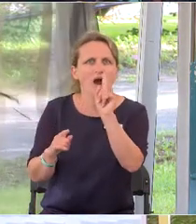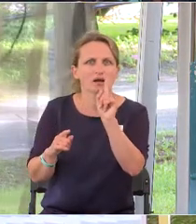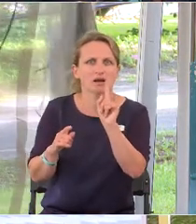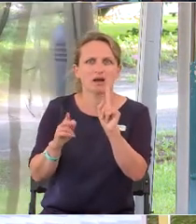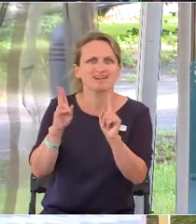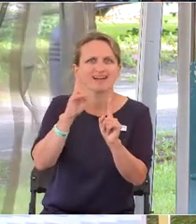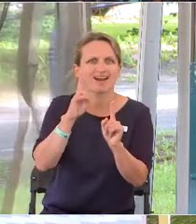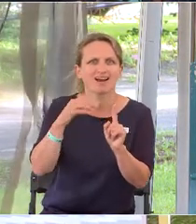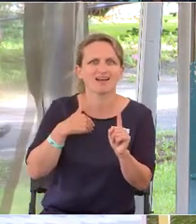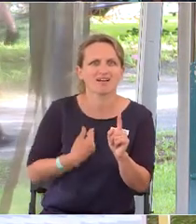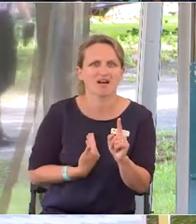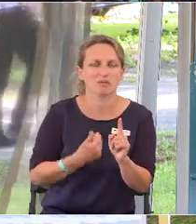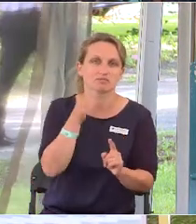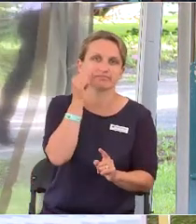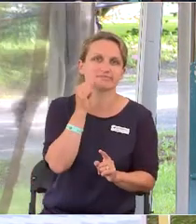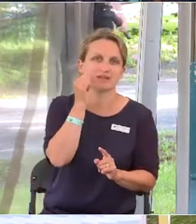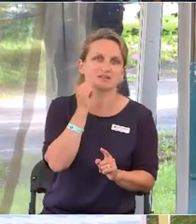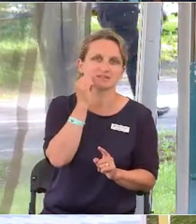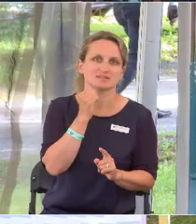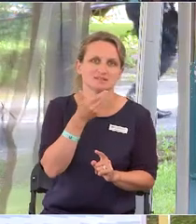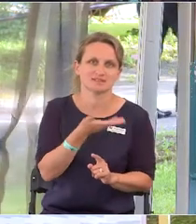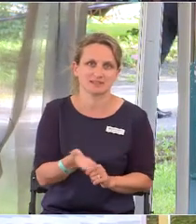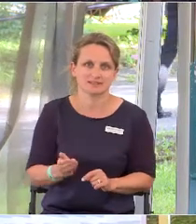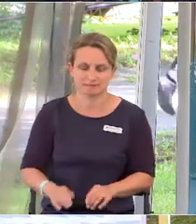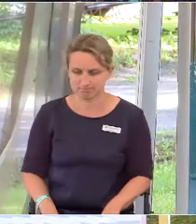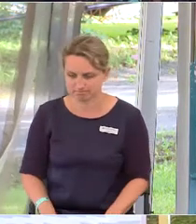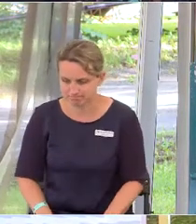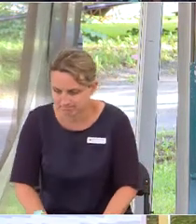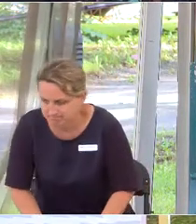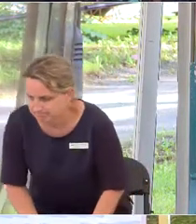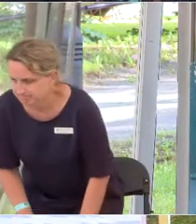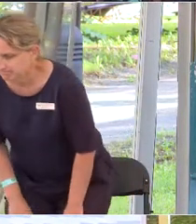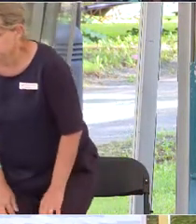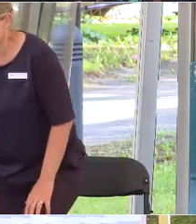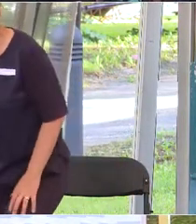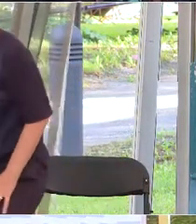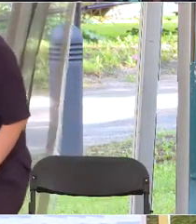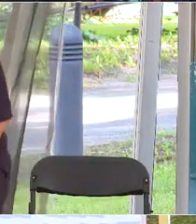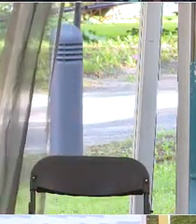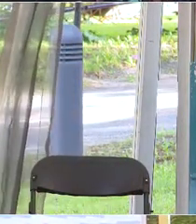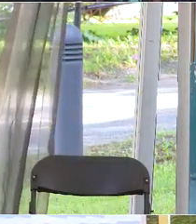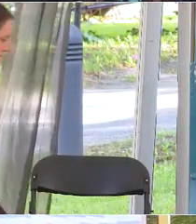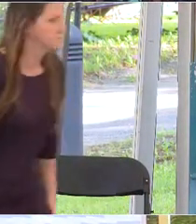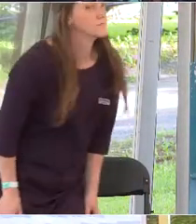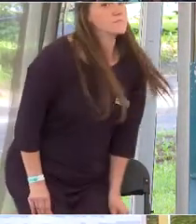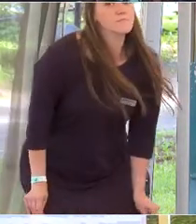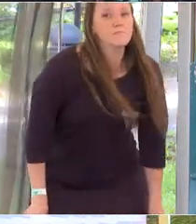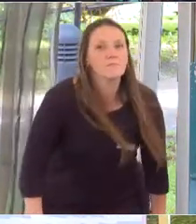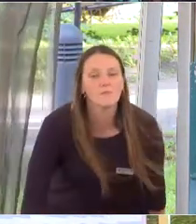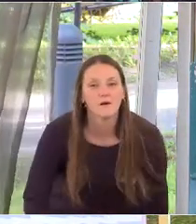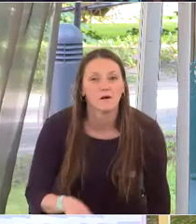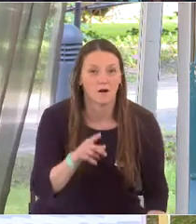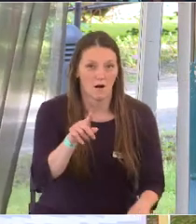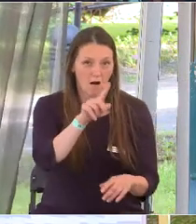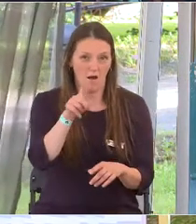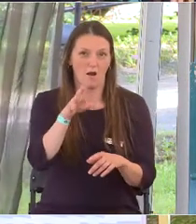It was the first time when abortion was forbidden, and was one of those activists who tried to stop it, and we